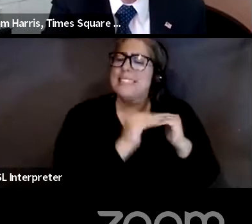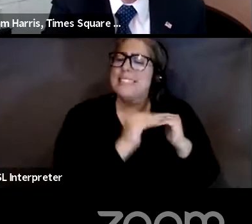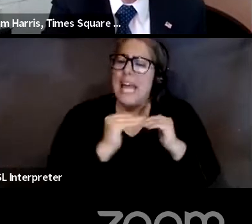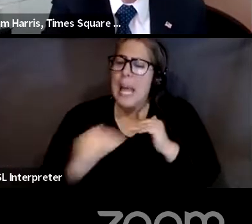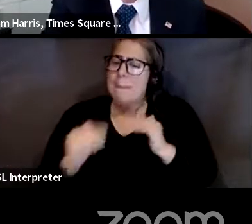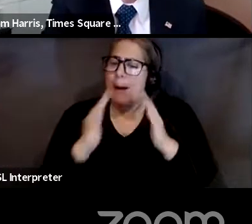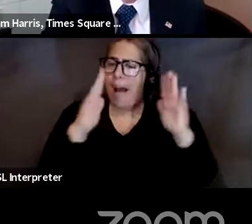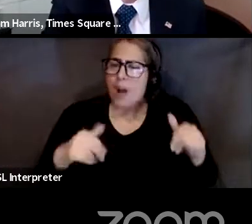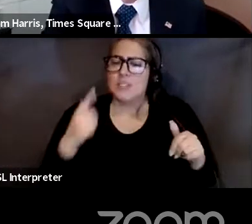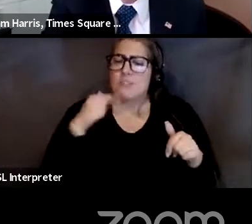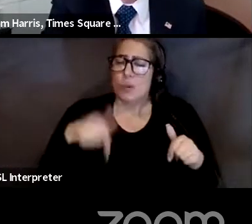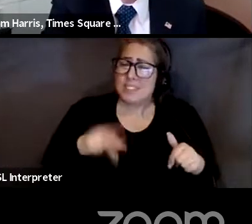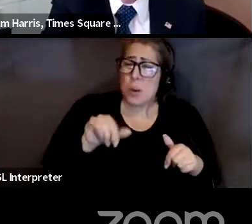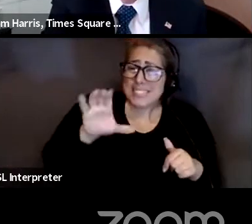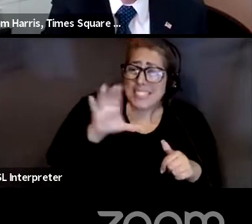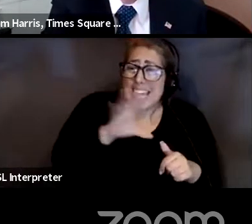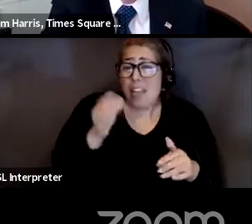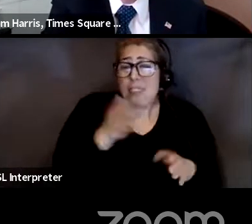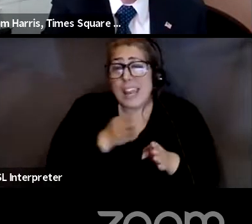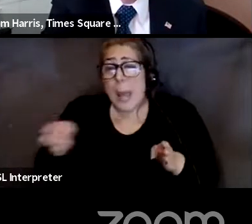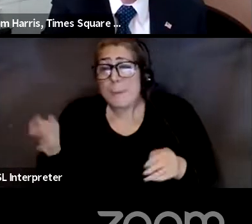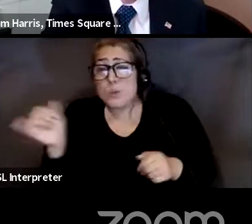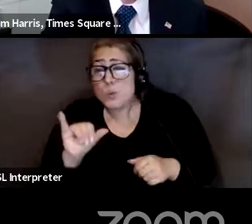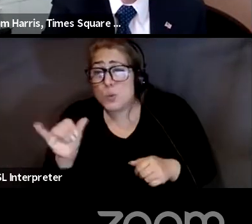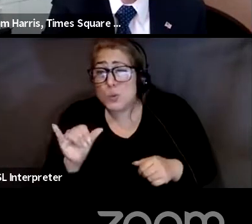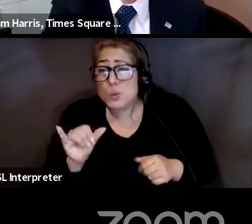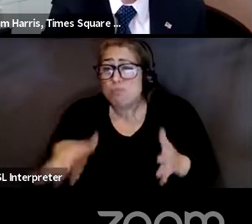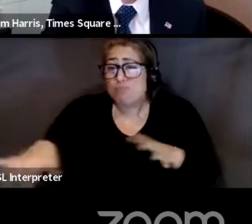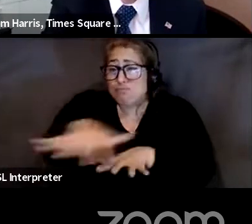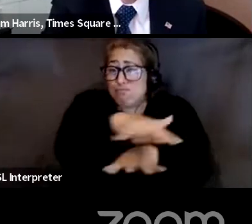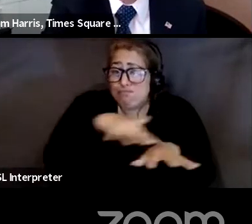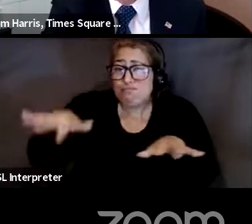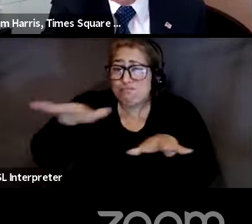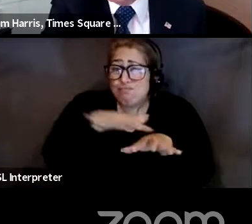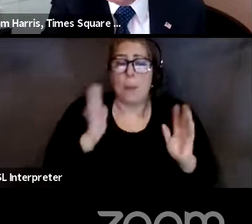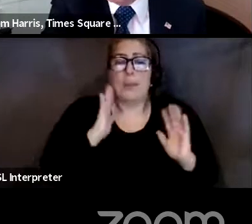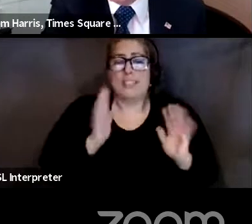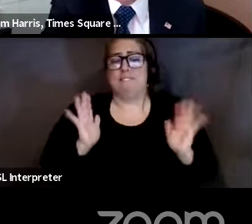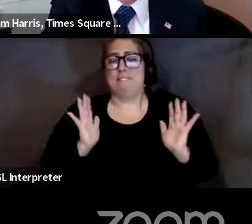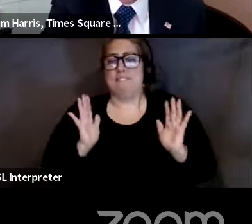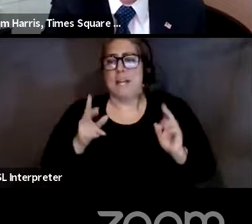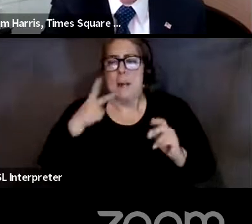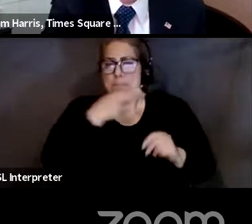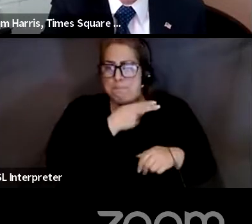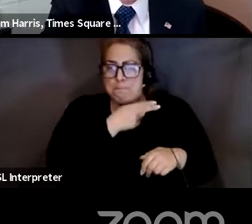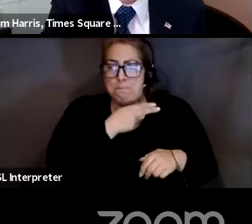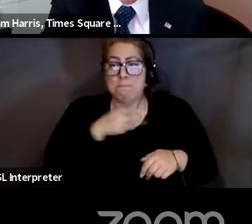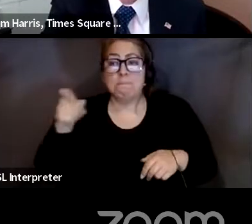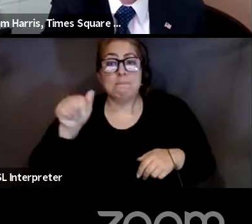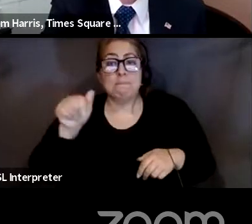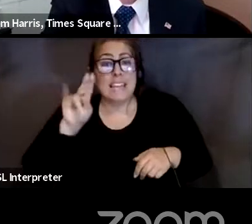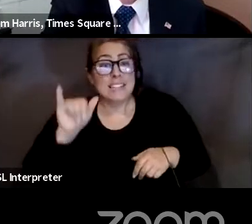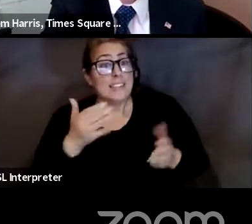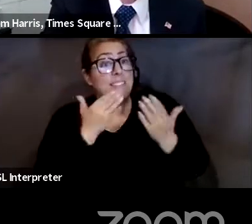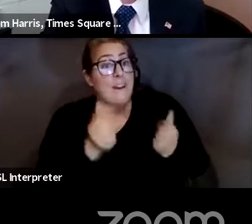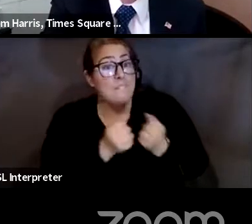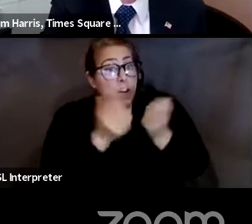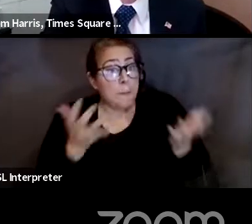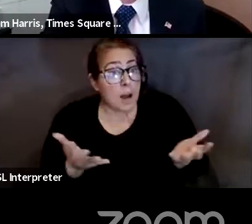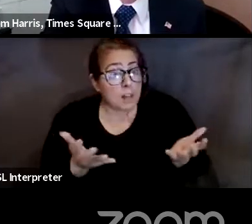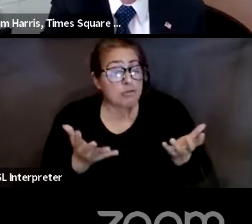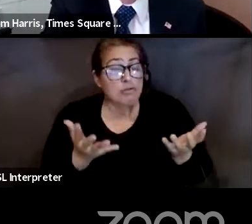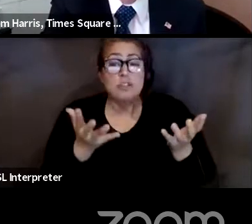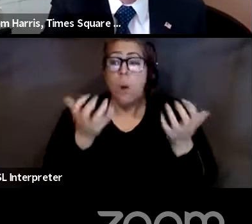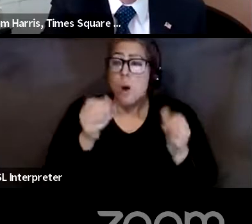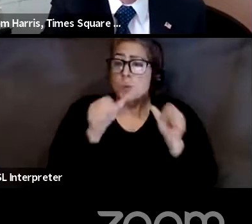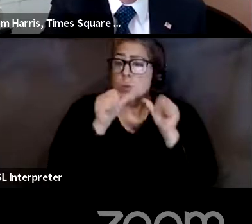and our neighbors. So I'll leave it at that for now. Thank you very much, Bea. And just to kind of continue